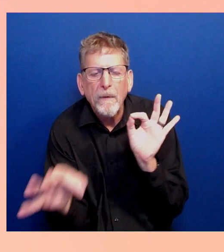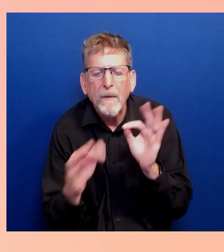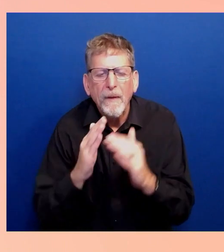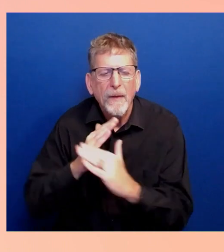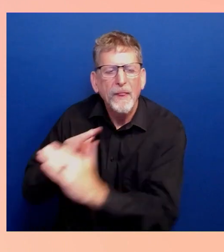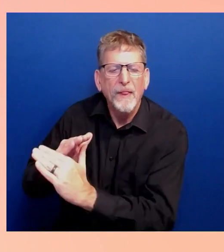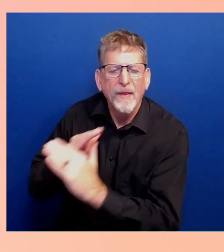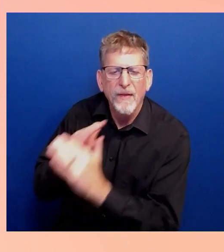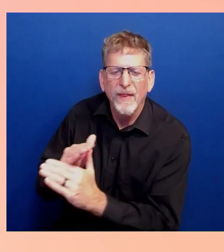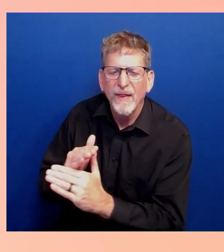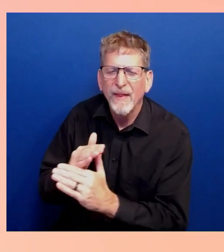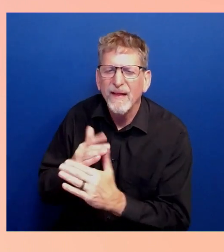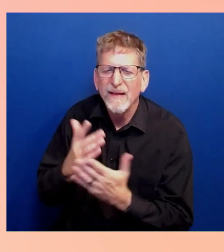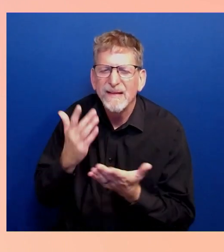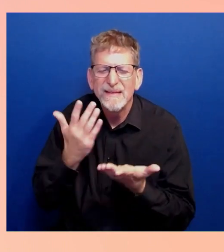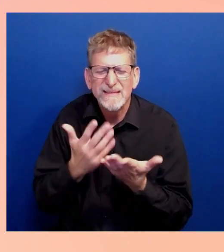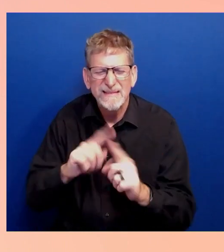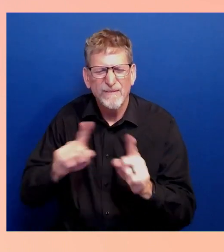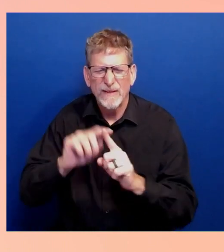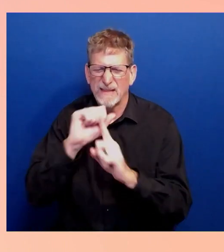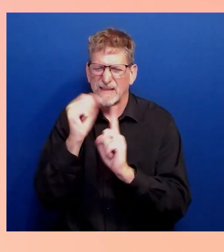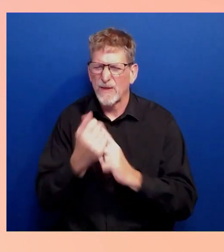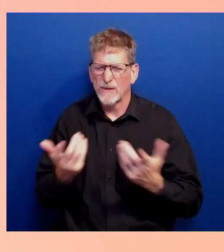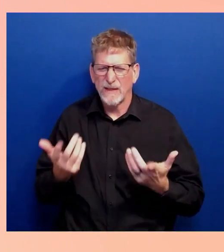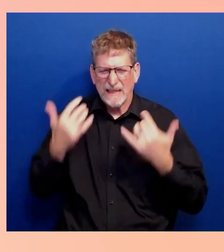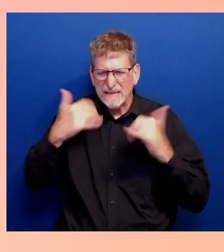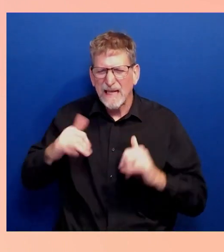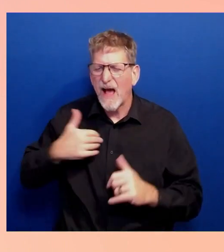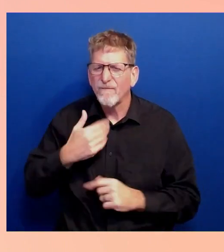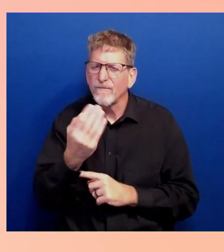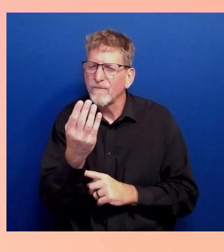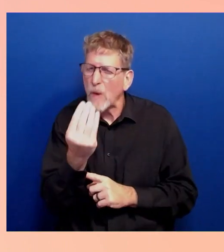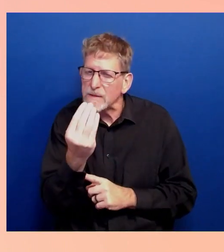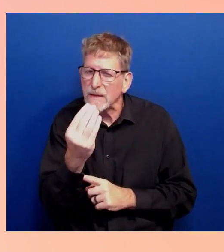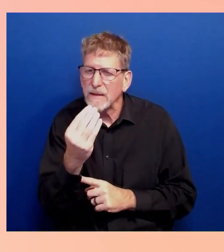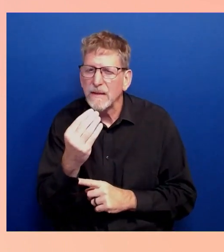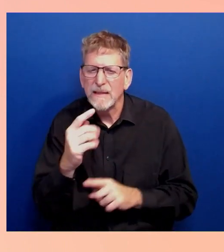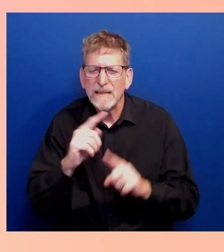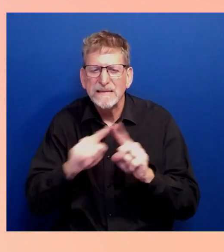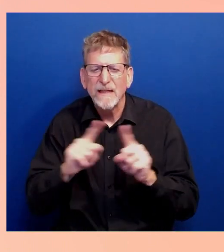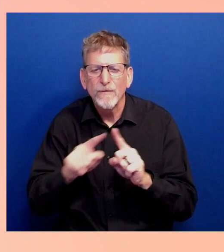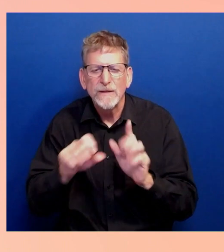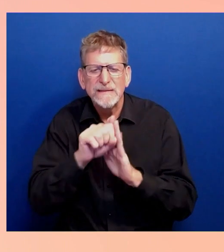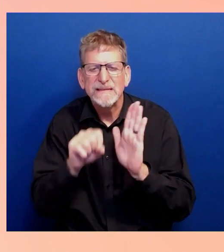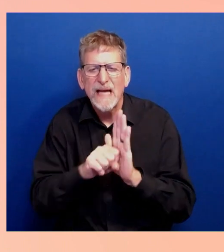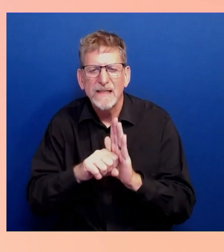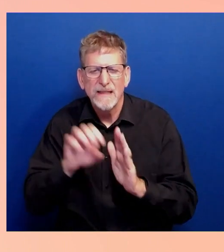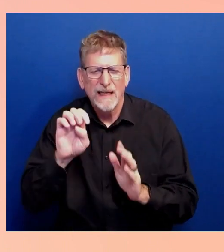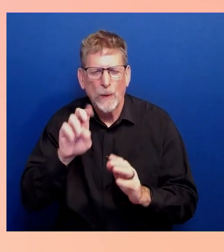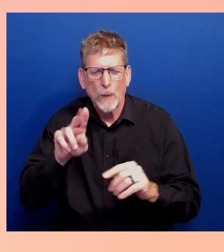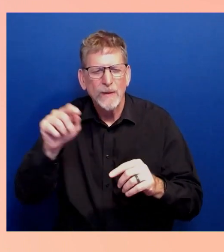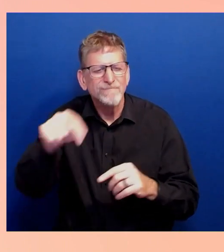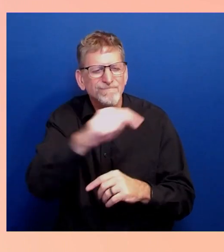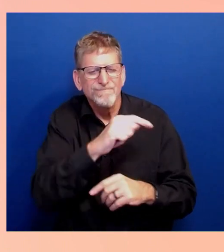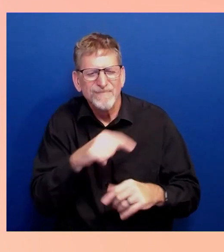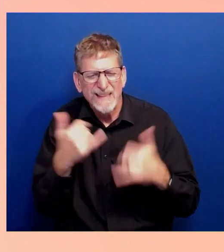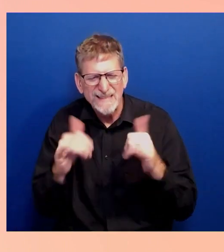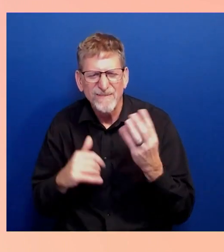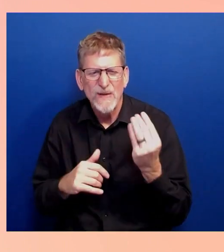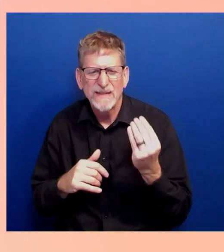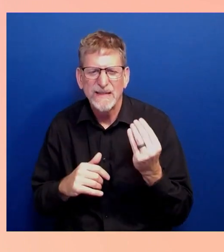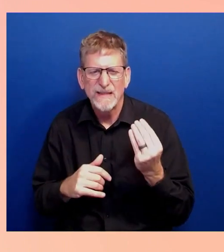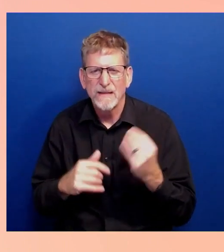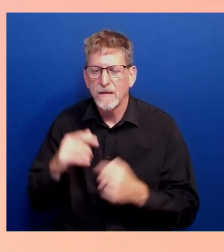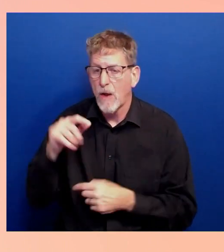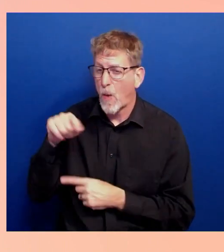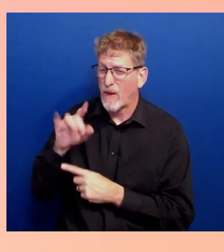still happen in 14 member states, and only 8 countries actually ensure the